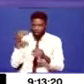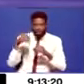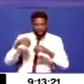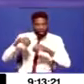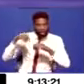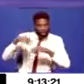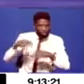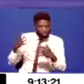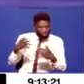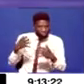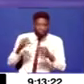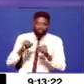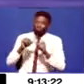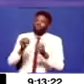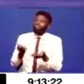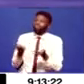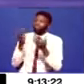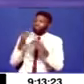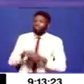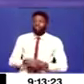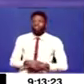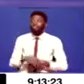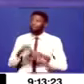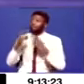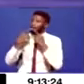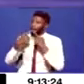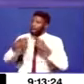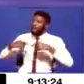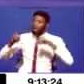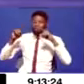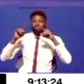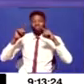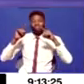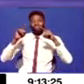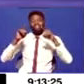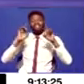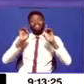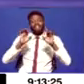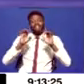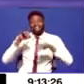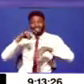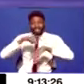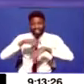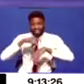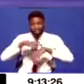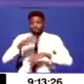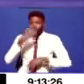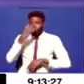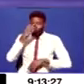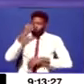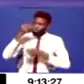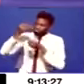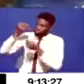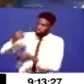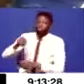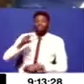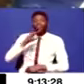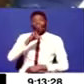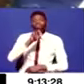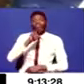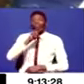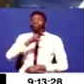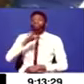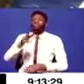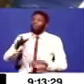inshallah, when William Ruto beats him in 2022, he will accept defeat.